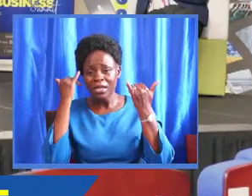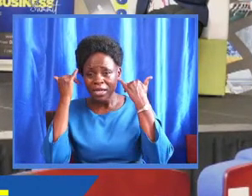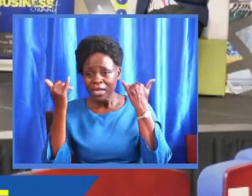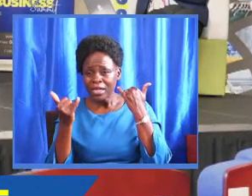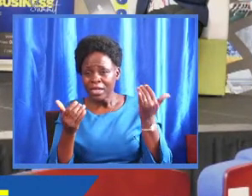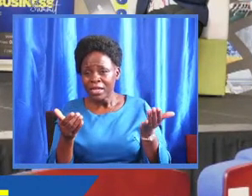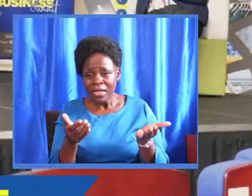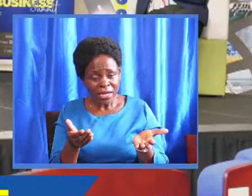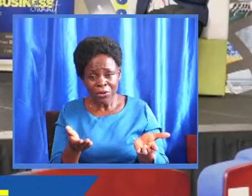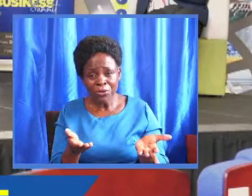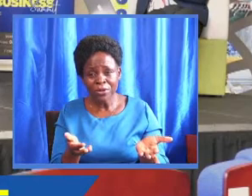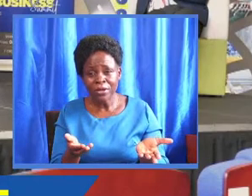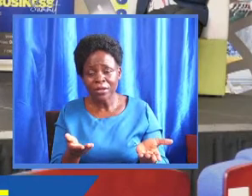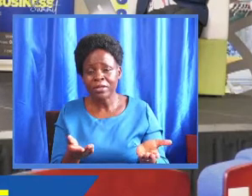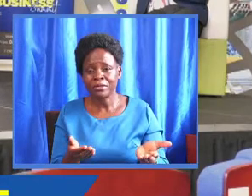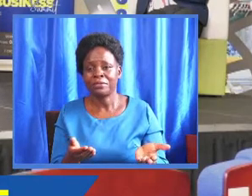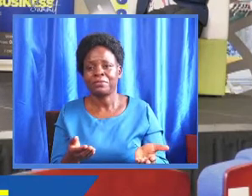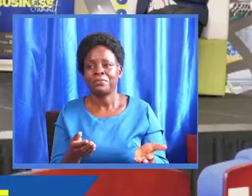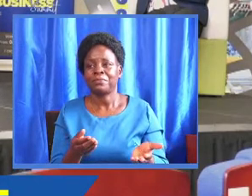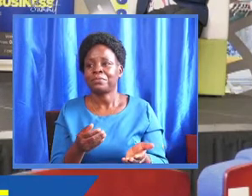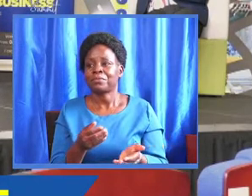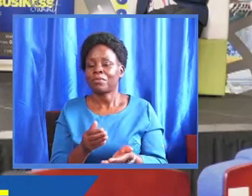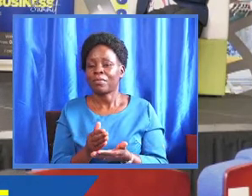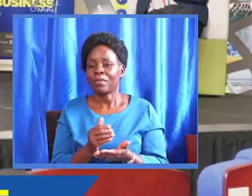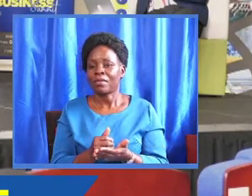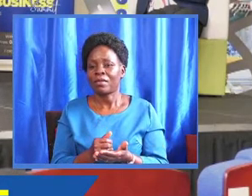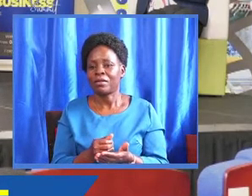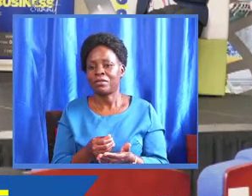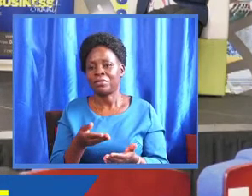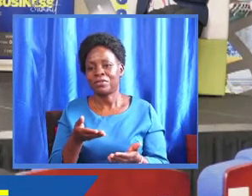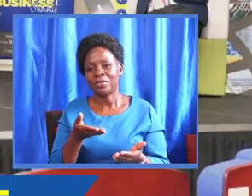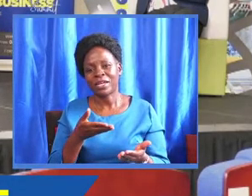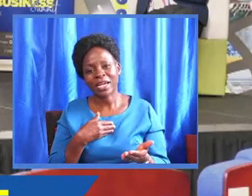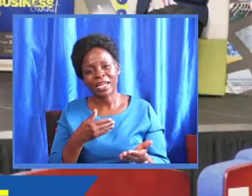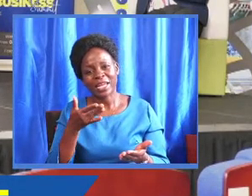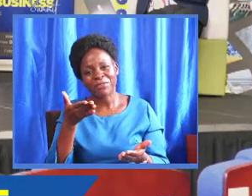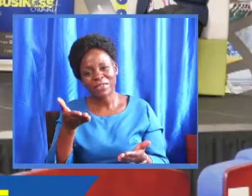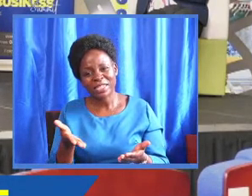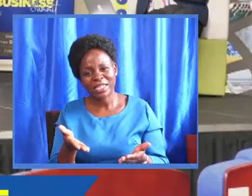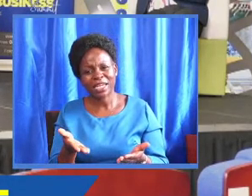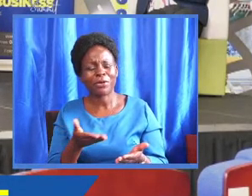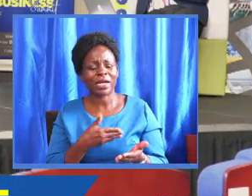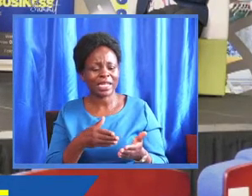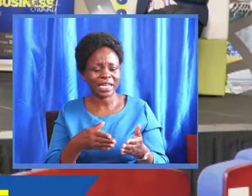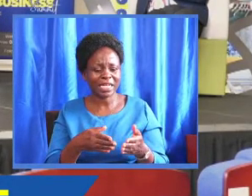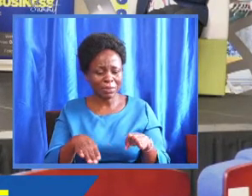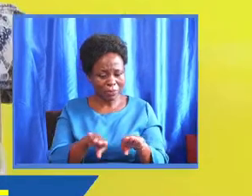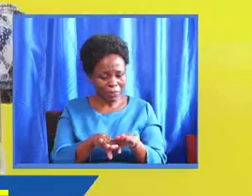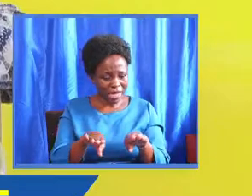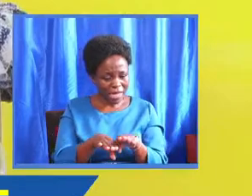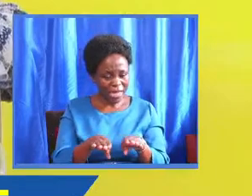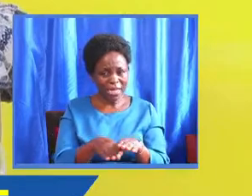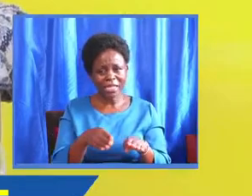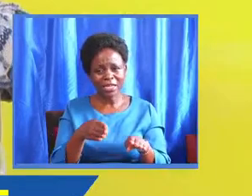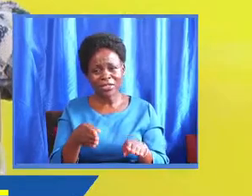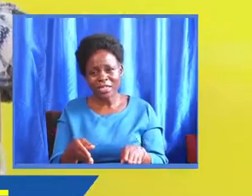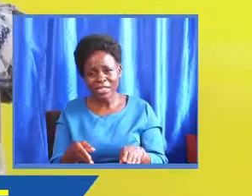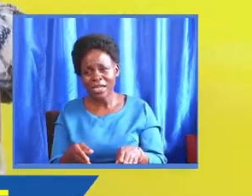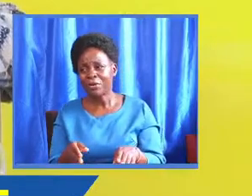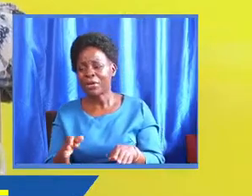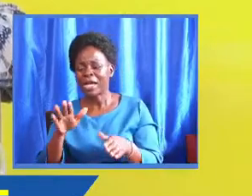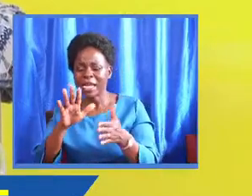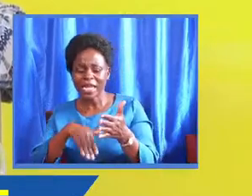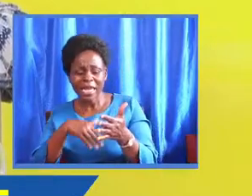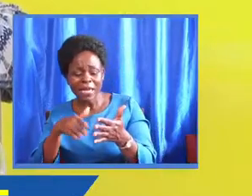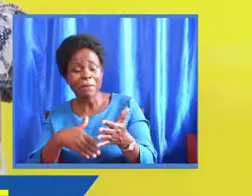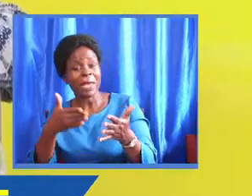Support Bubu, a lot of the products that we can find here. We can now get steel here, we can get tiles here. I think we can get paint.